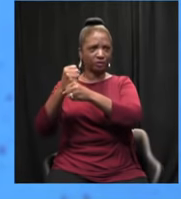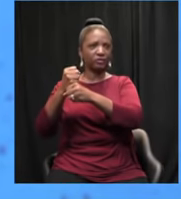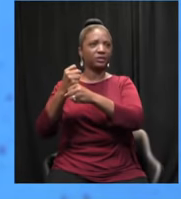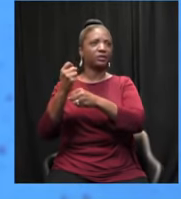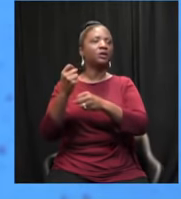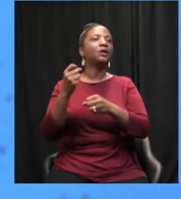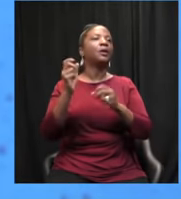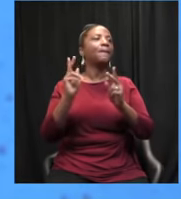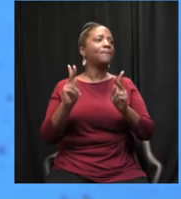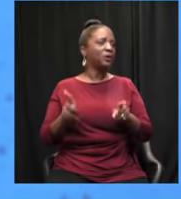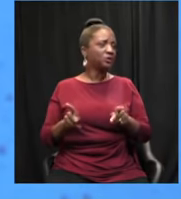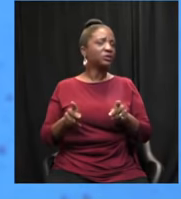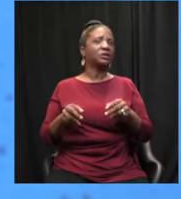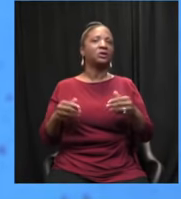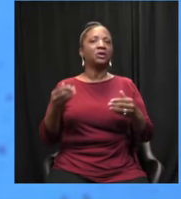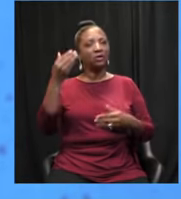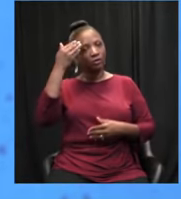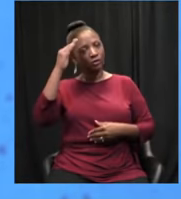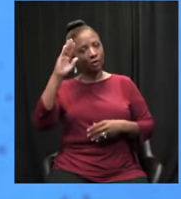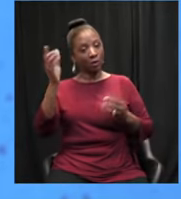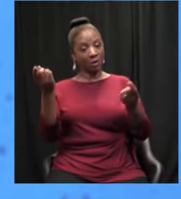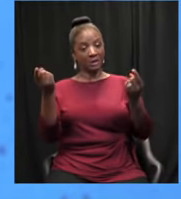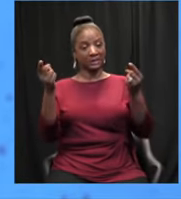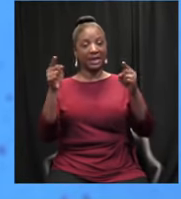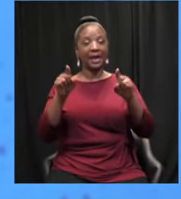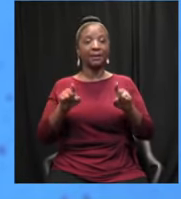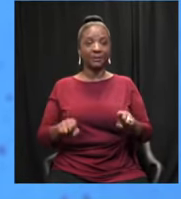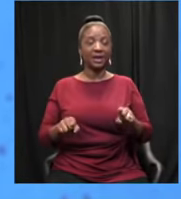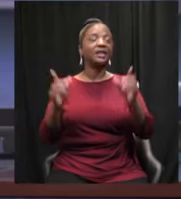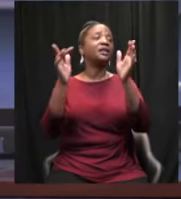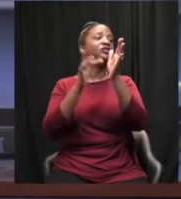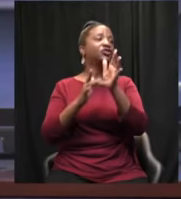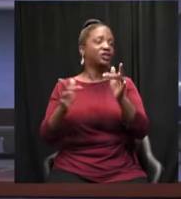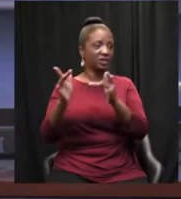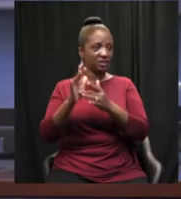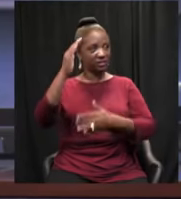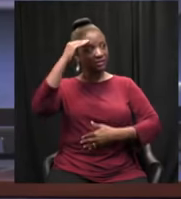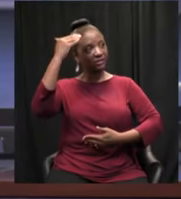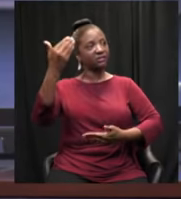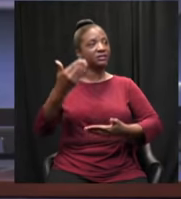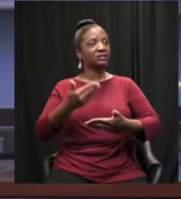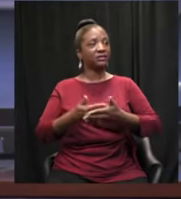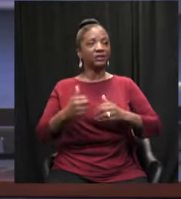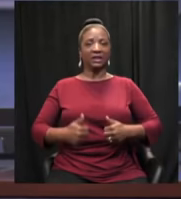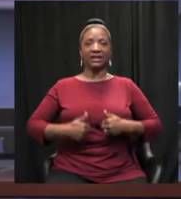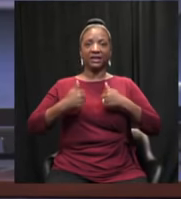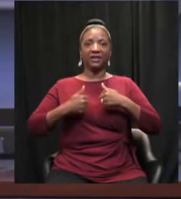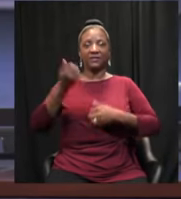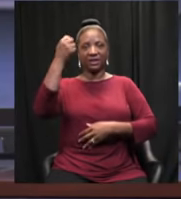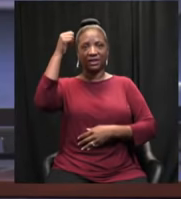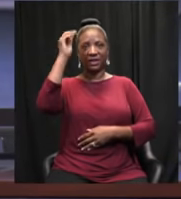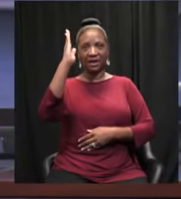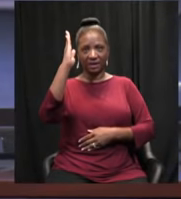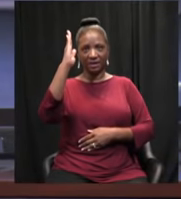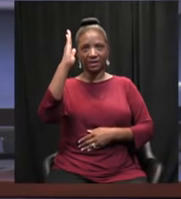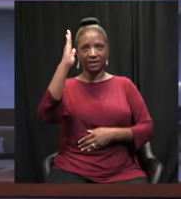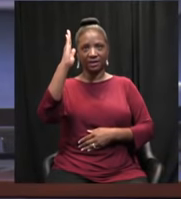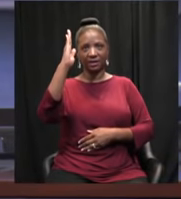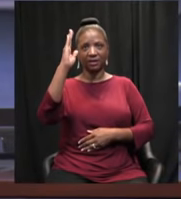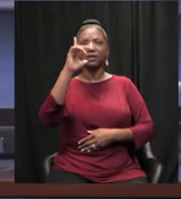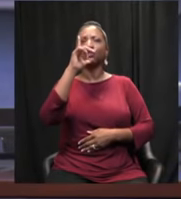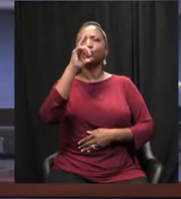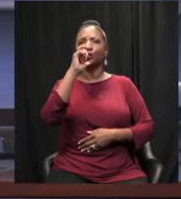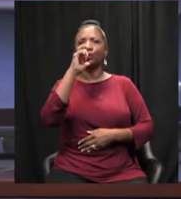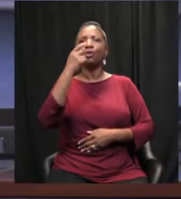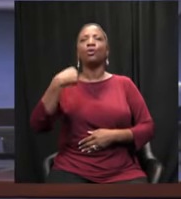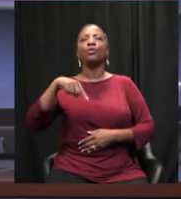no. Jesus is God's Son, the Son of the living God. This is who we